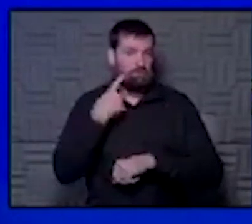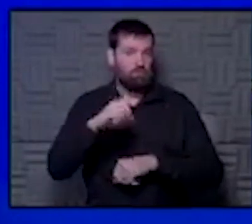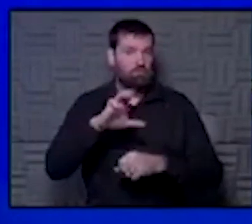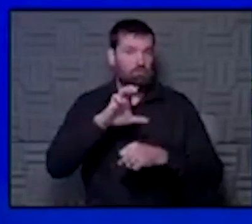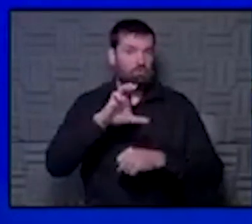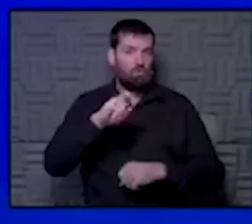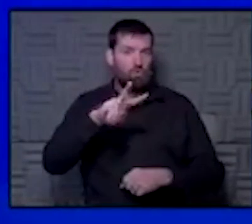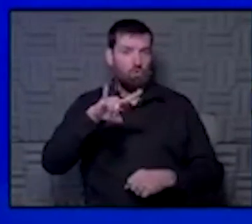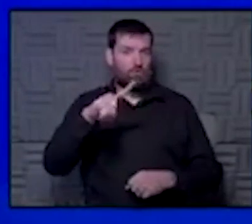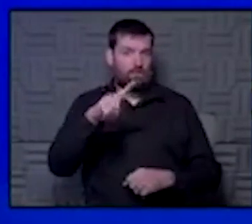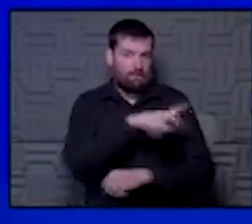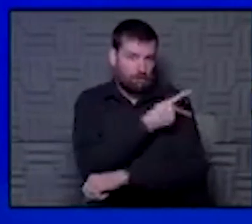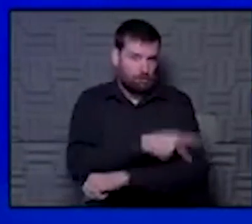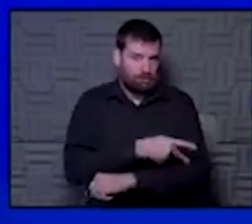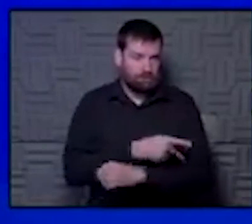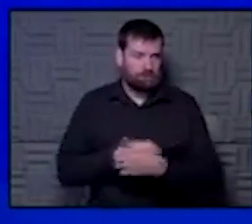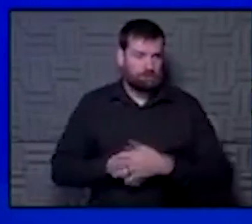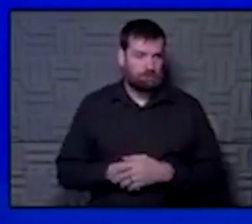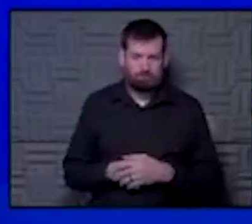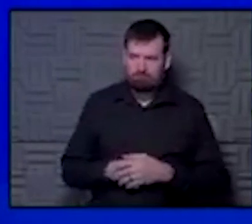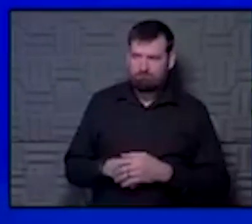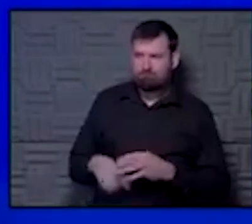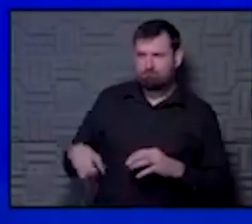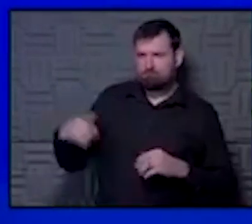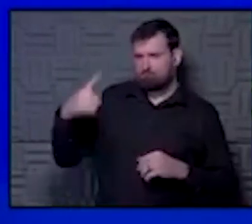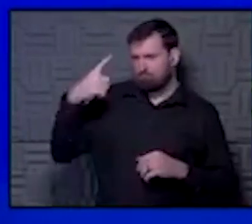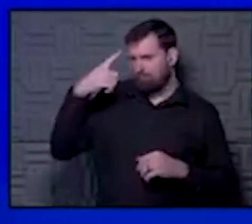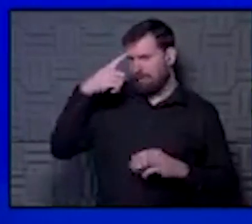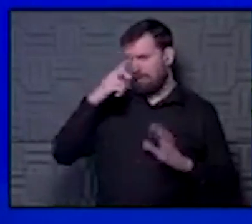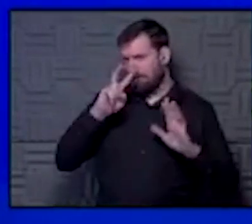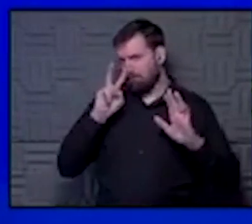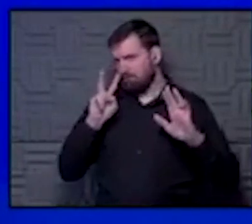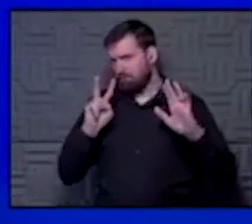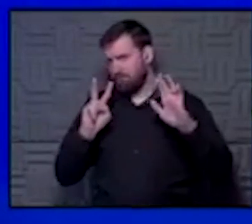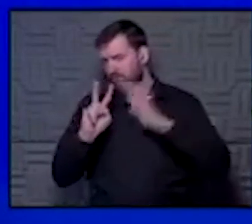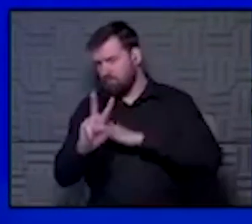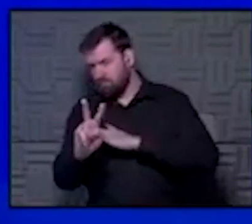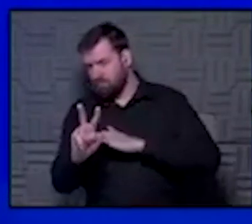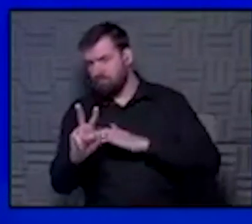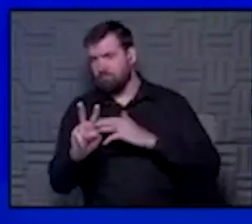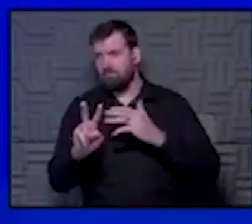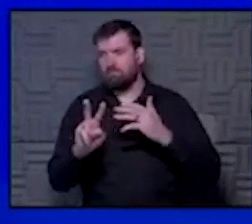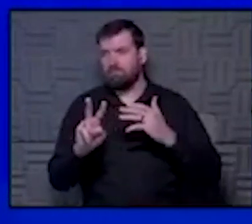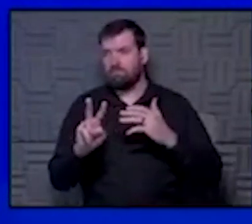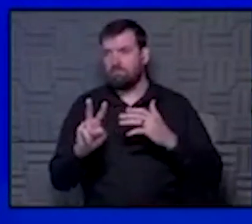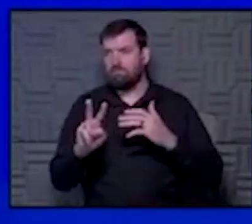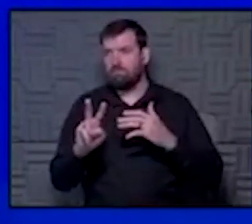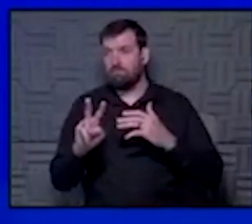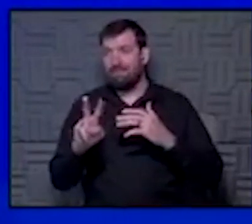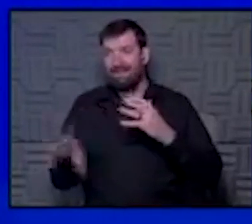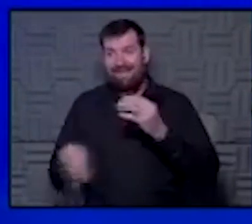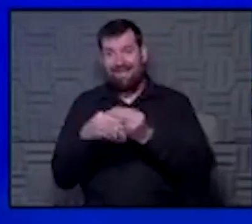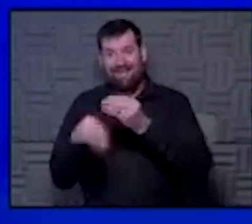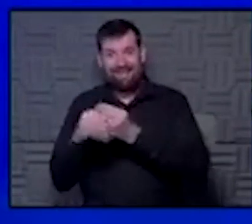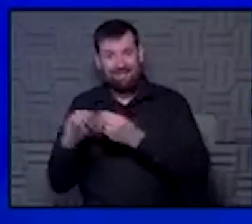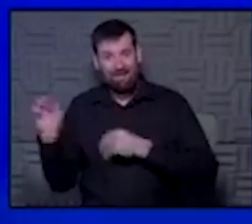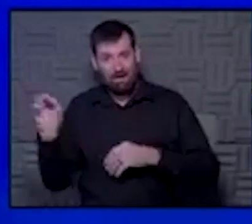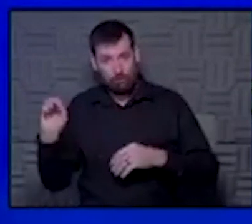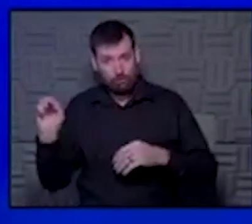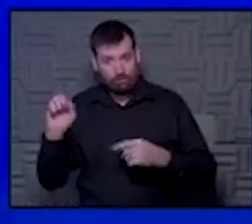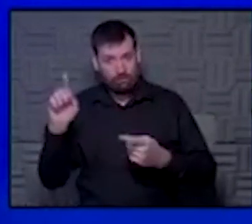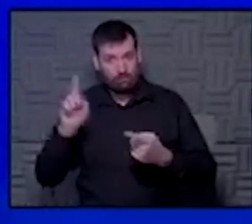And are you thinking that forcing O2 into the COVID lungs may actually be doing more harm